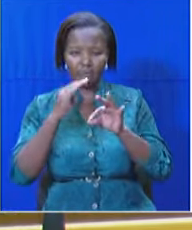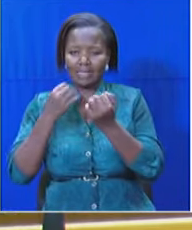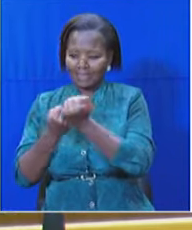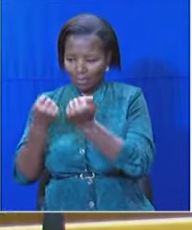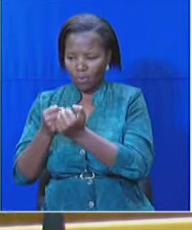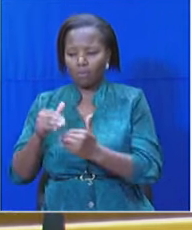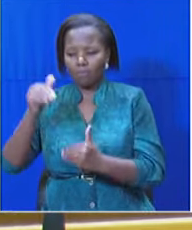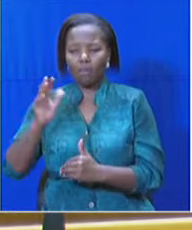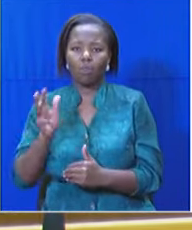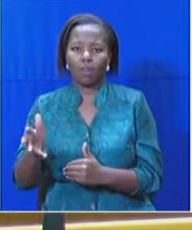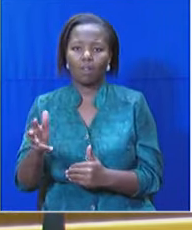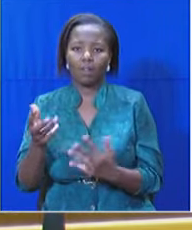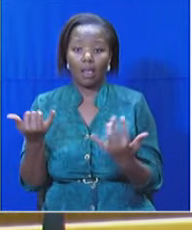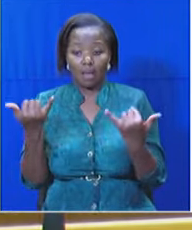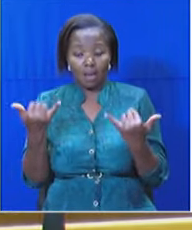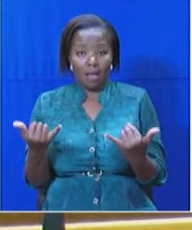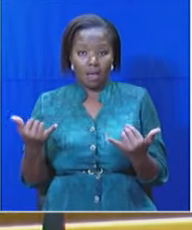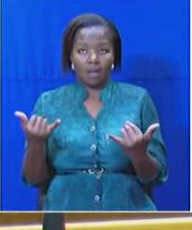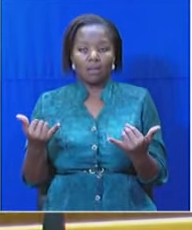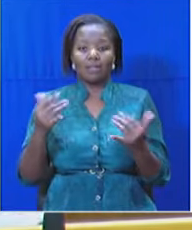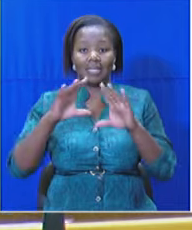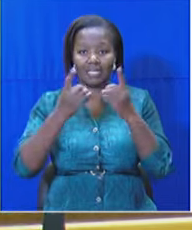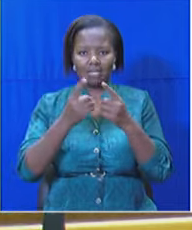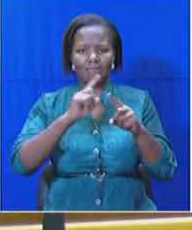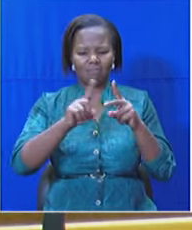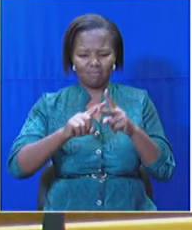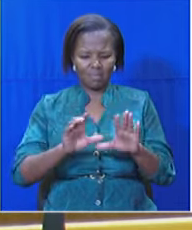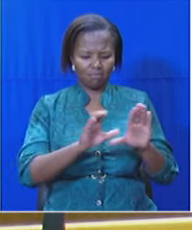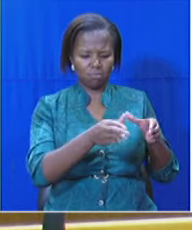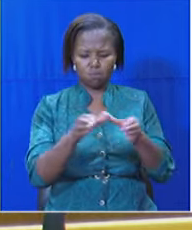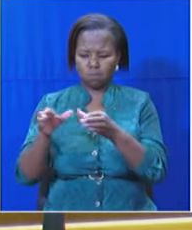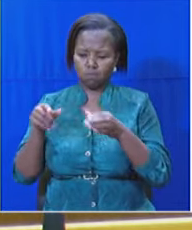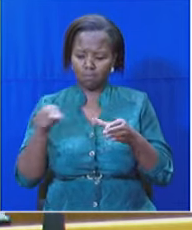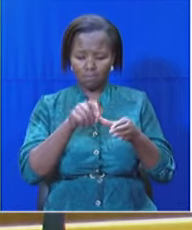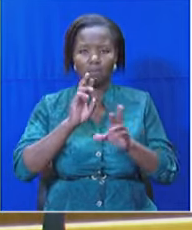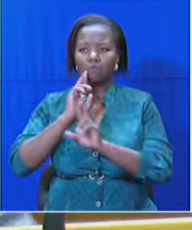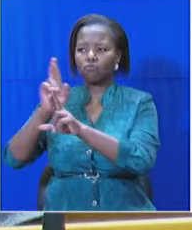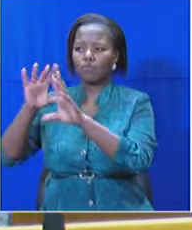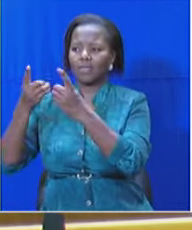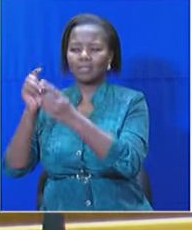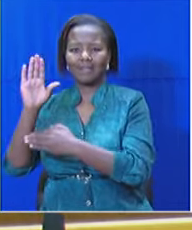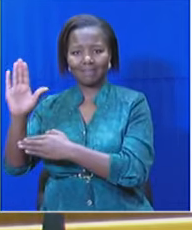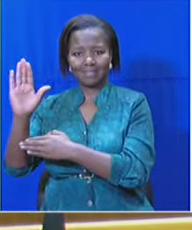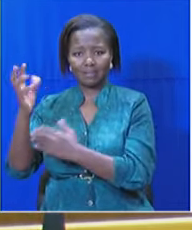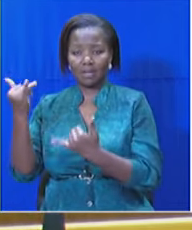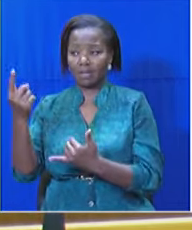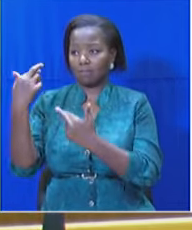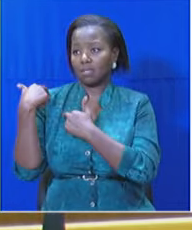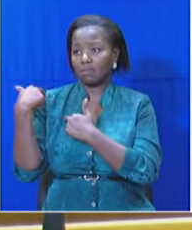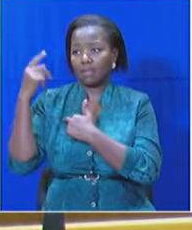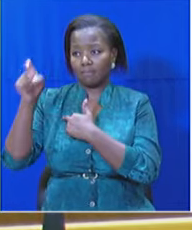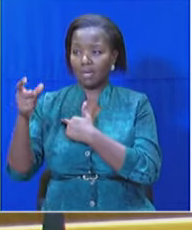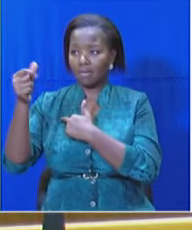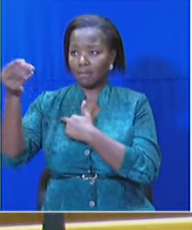Honorable Chair, Department have entities that are accountable to it. It is the responsibility then of the department to transfer